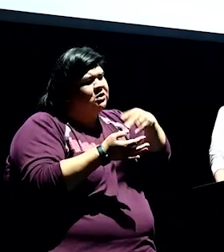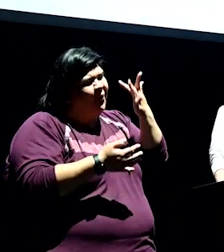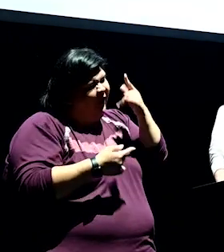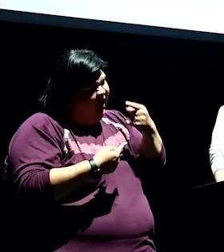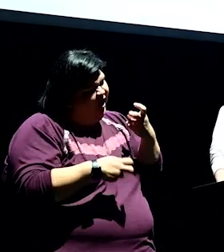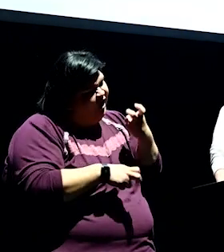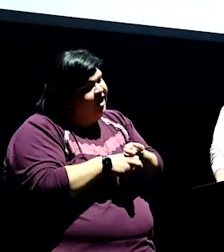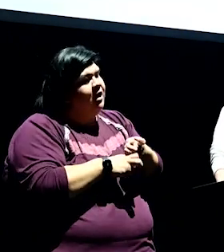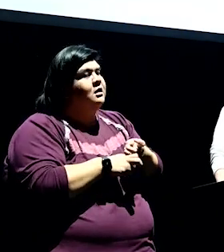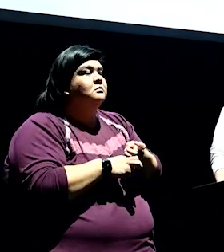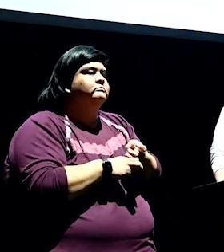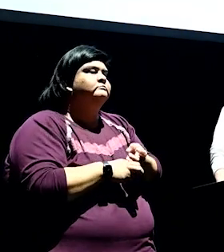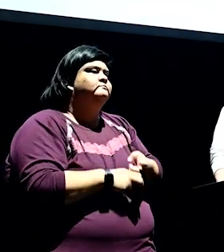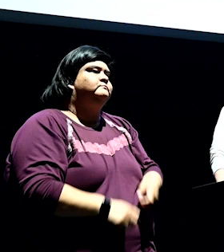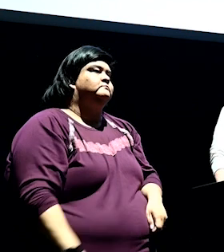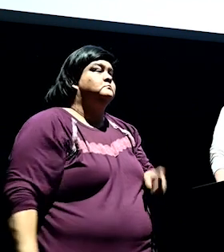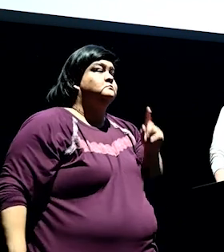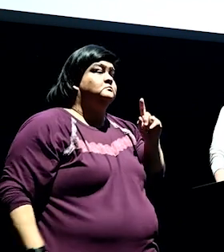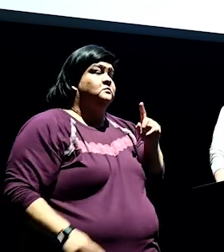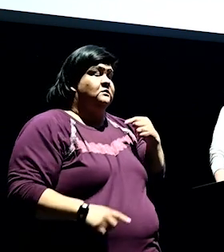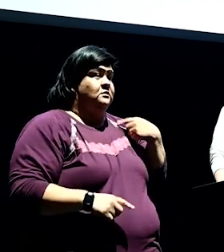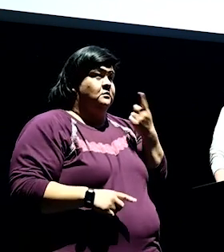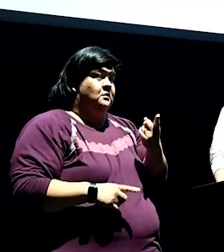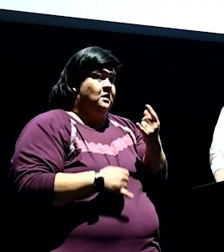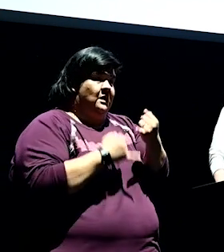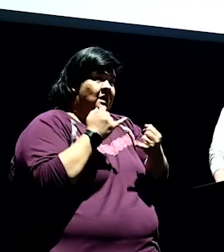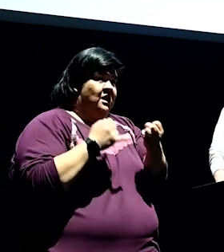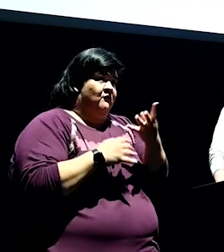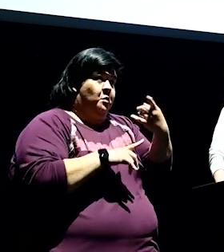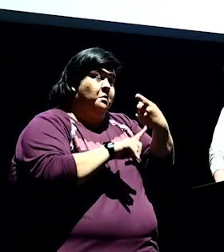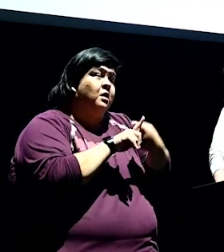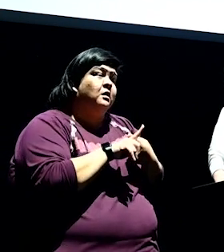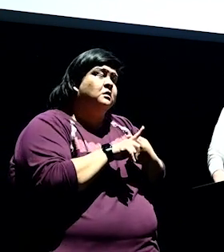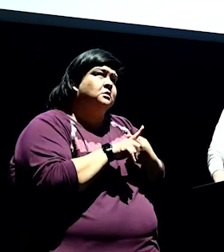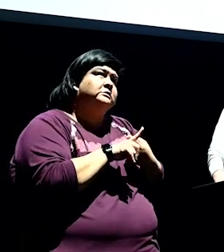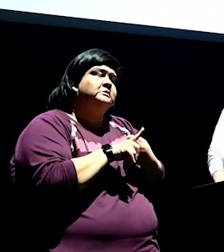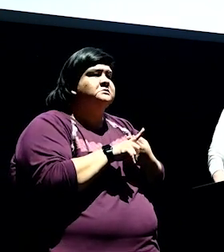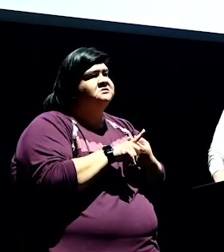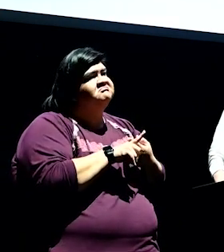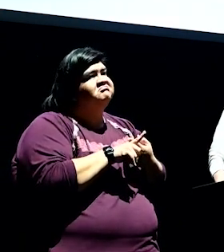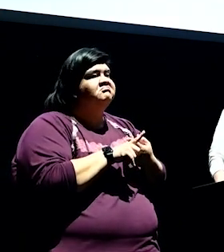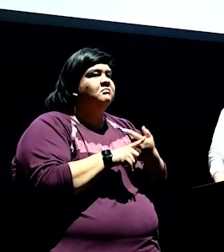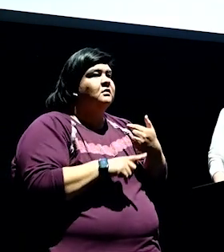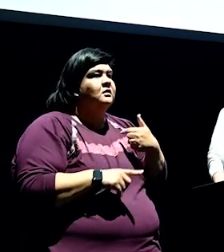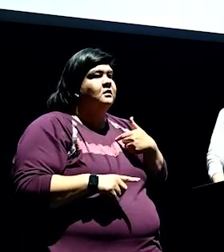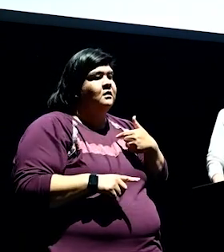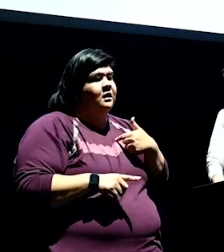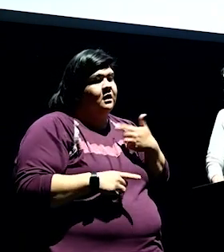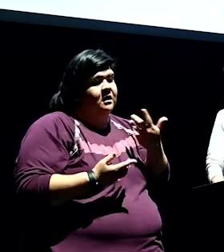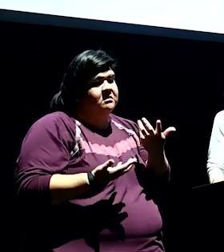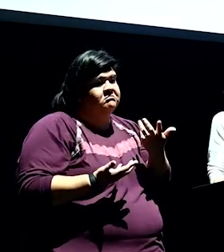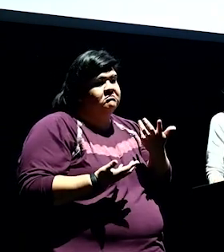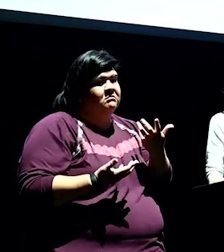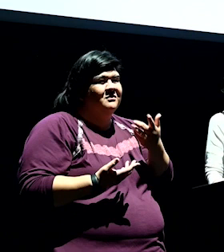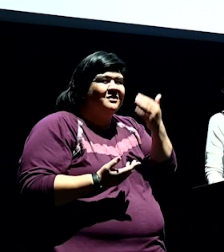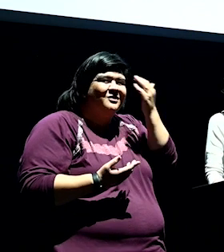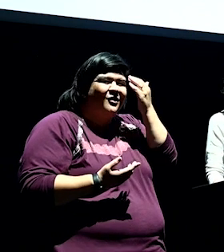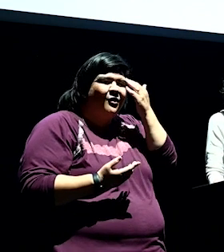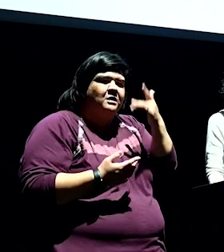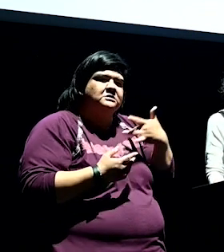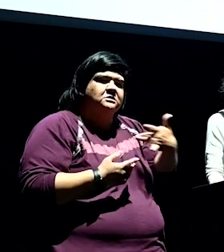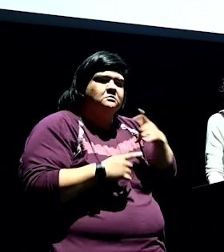So over the last several months, I've been like, just had, you know, when you're